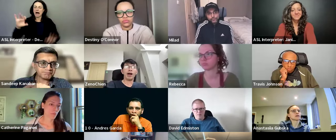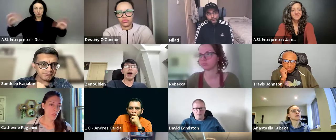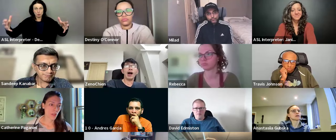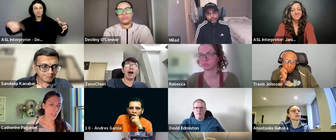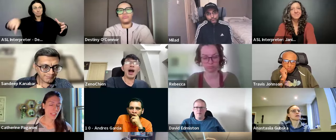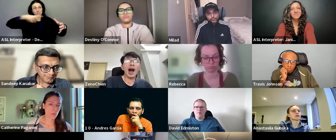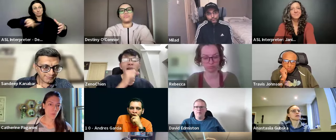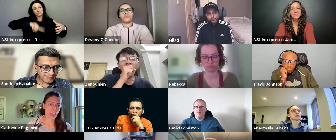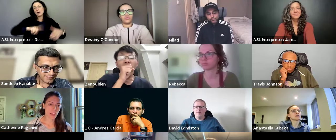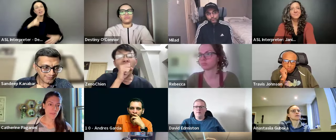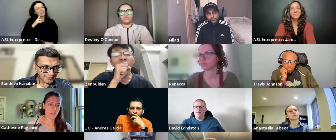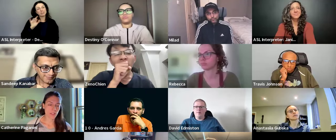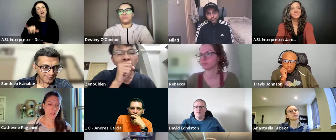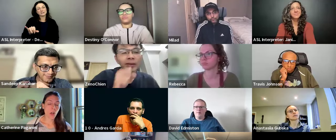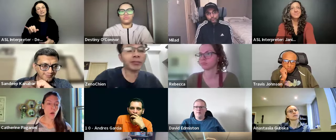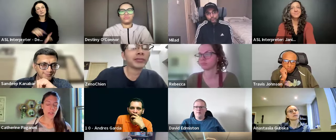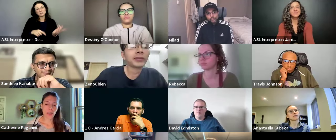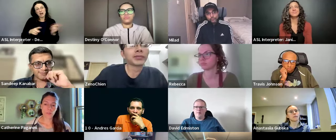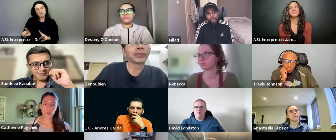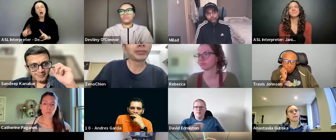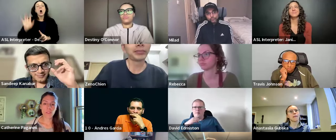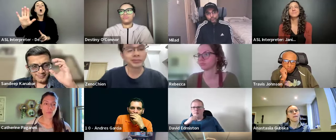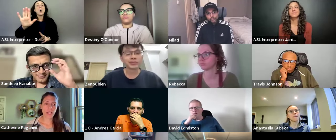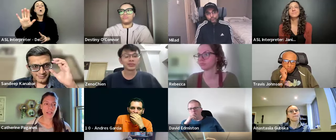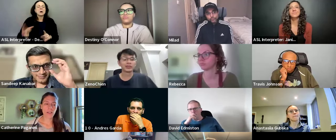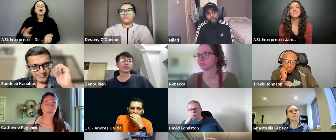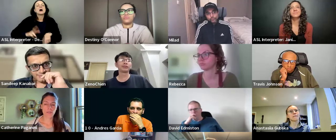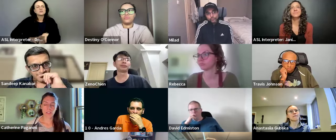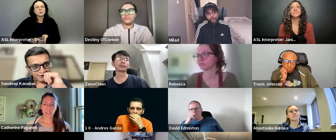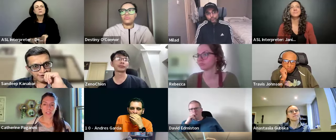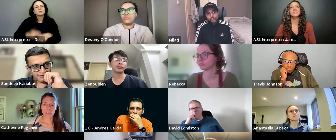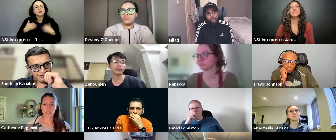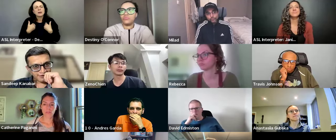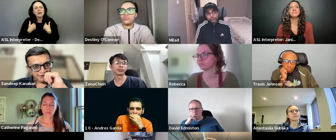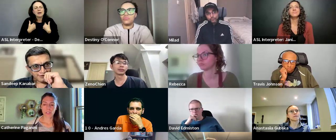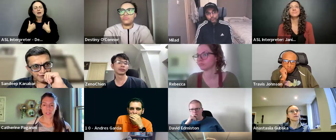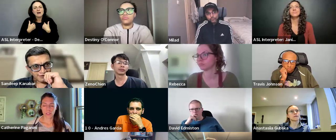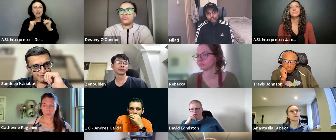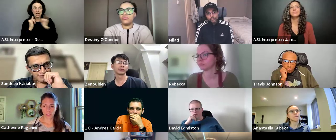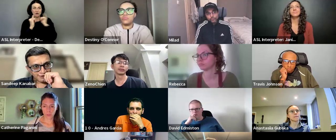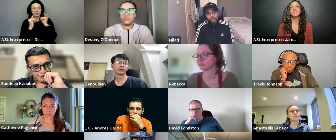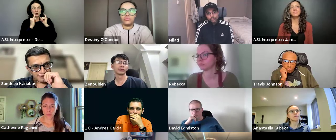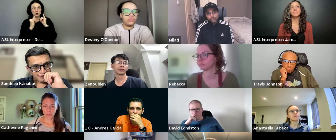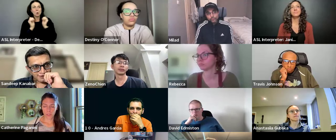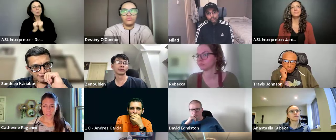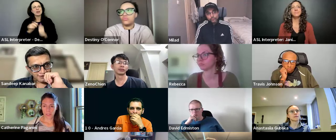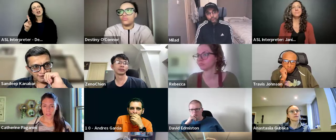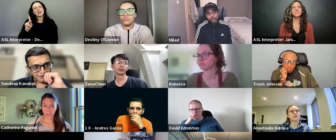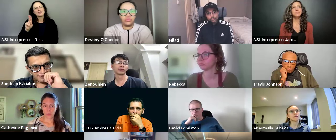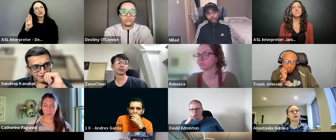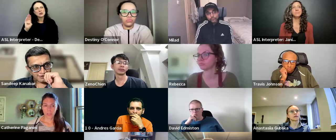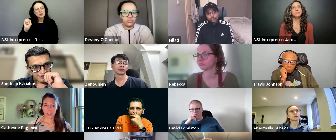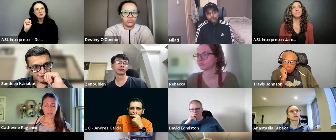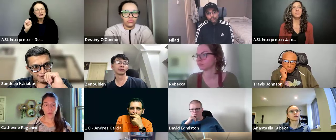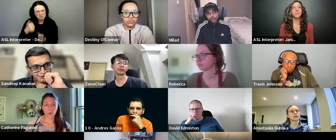Yeah. So I think that's what we have. Oh, and then of course we do have an interview with the Cube.